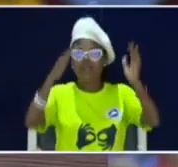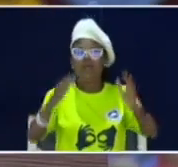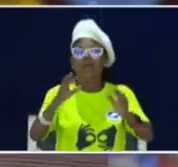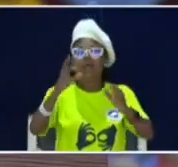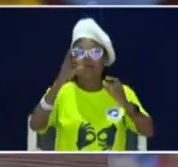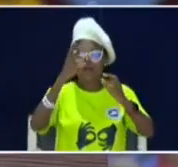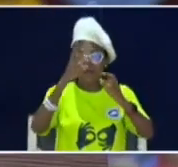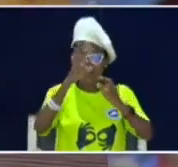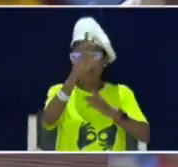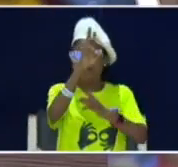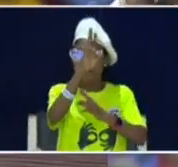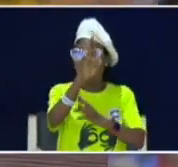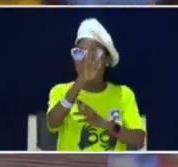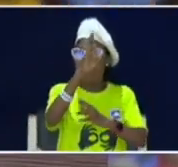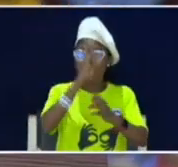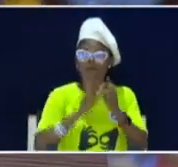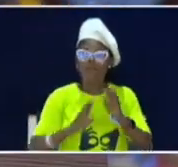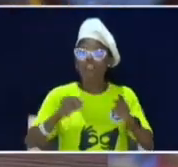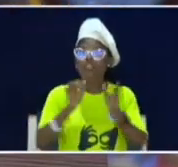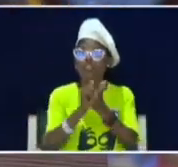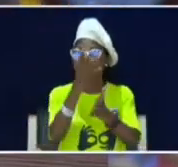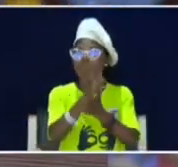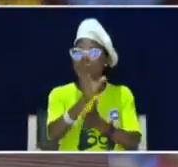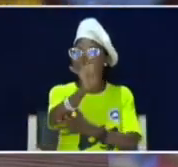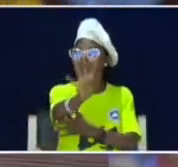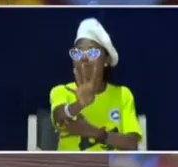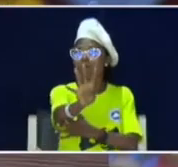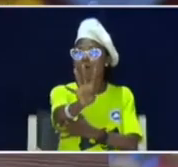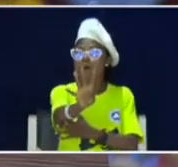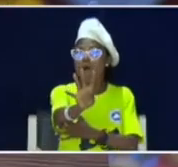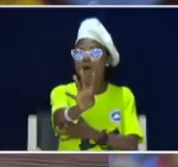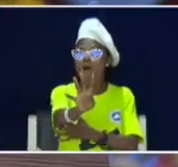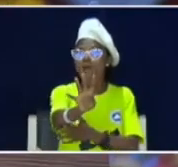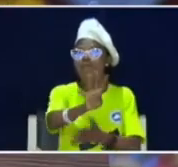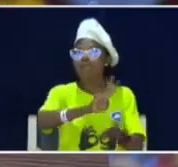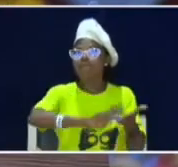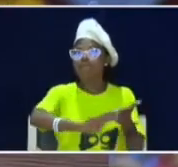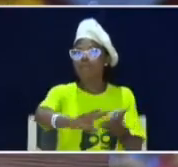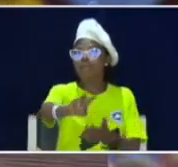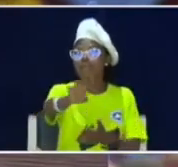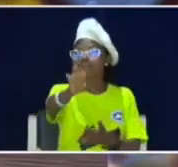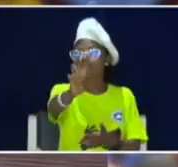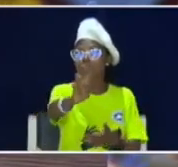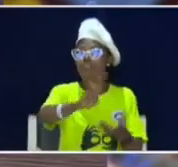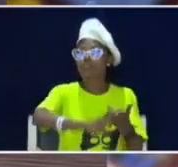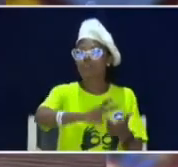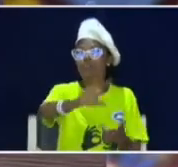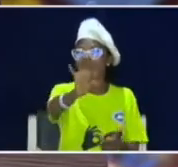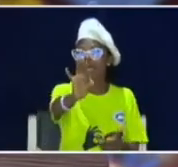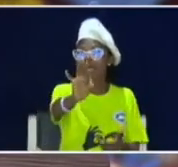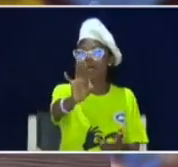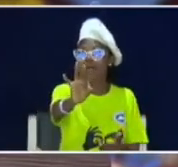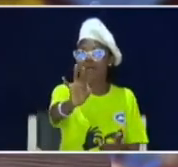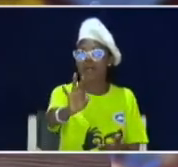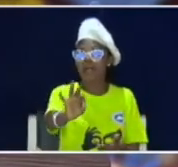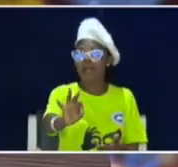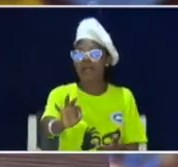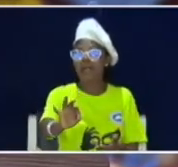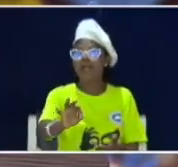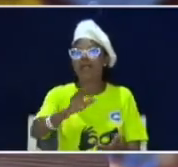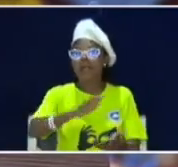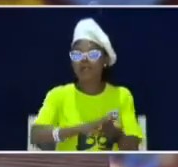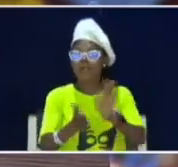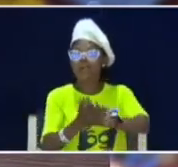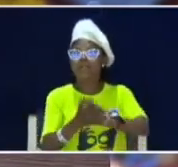Revelation chapter 4 from verse 6 to verse 9. The book of Revelation chapter 4, verse 6 to verse 9, began to give